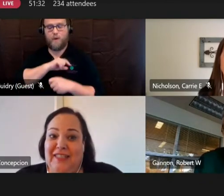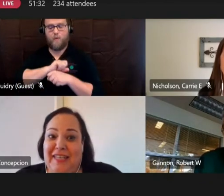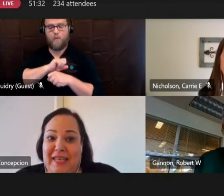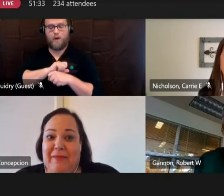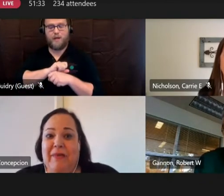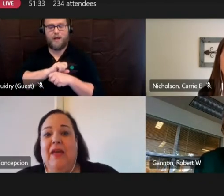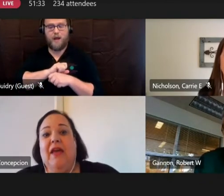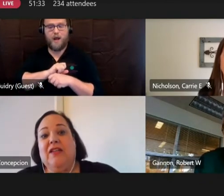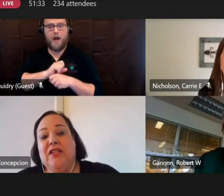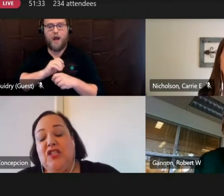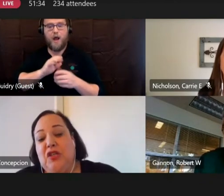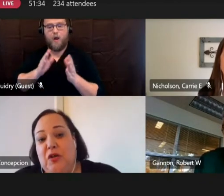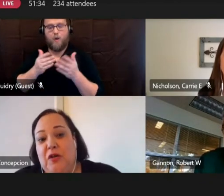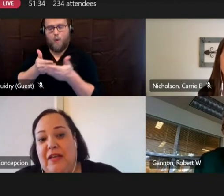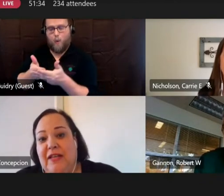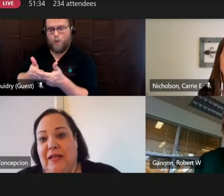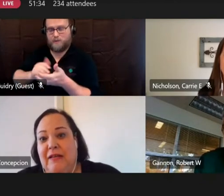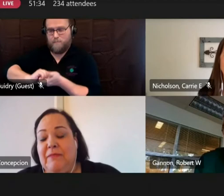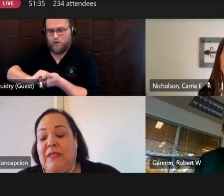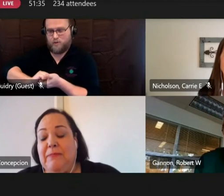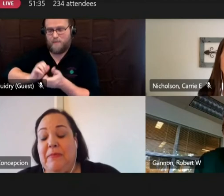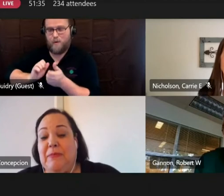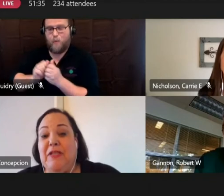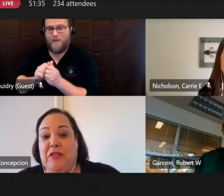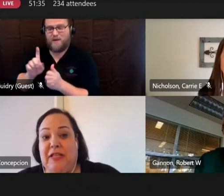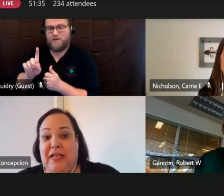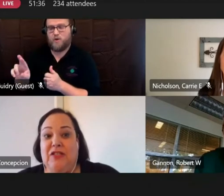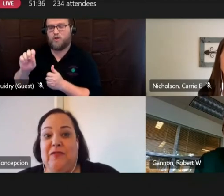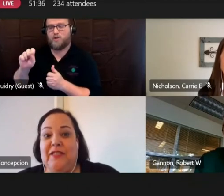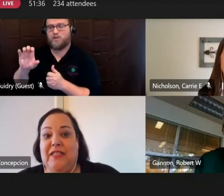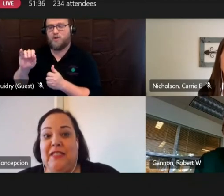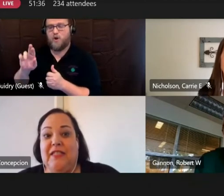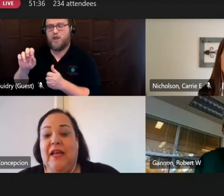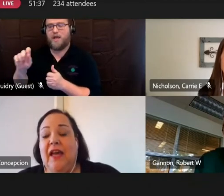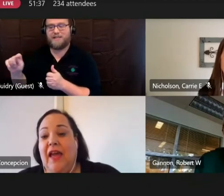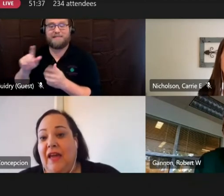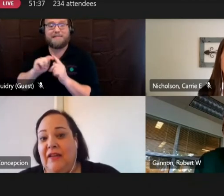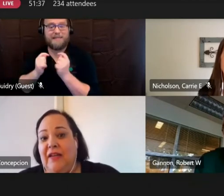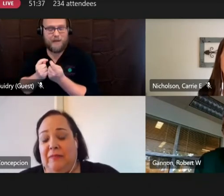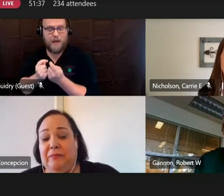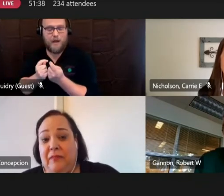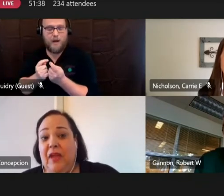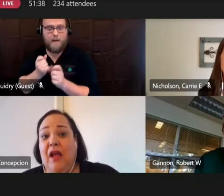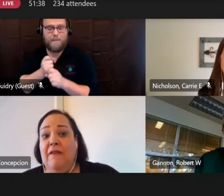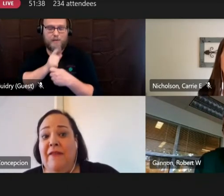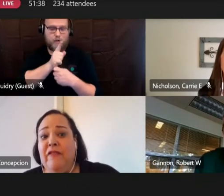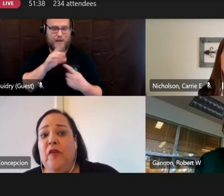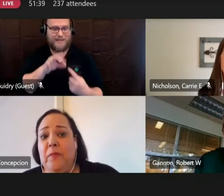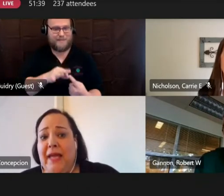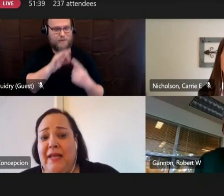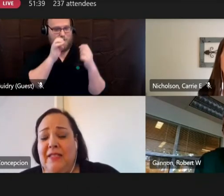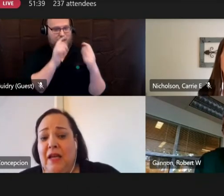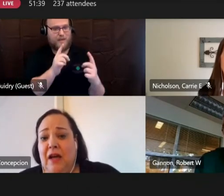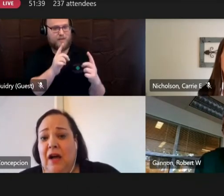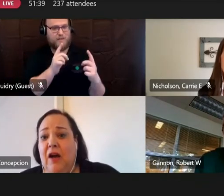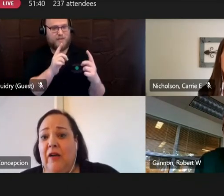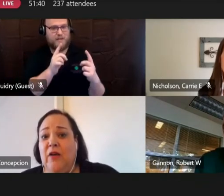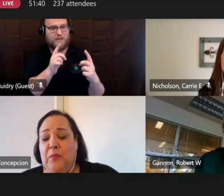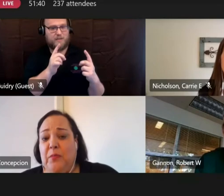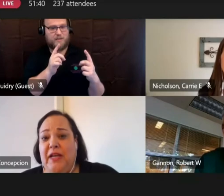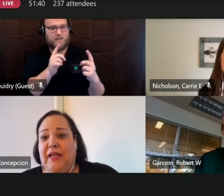Scarlett's team to ensure that special education services and 504 plans